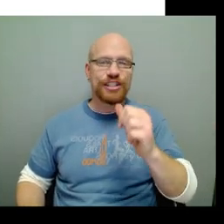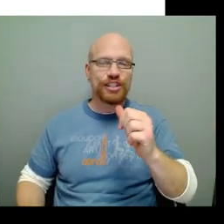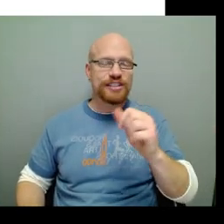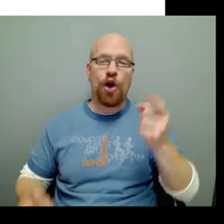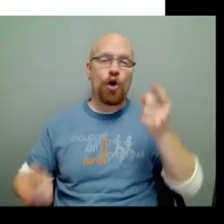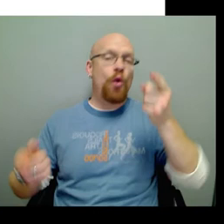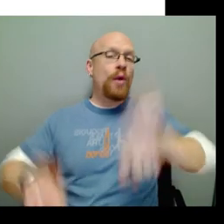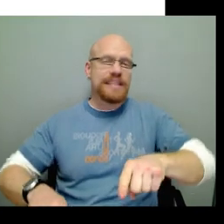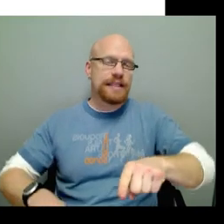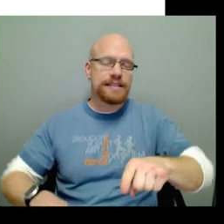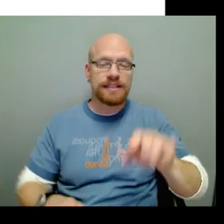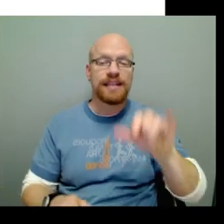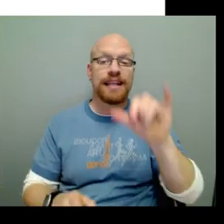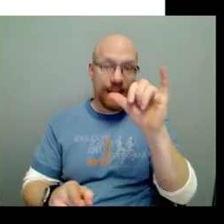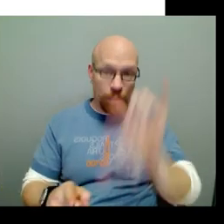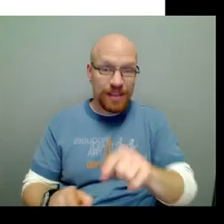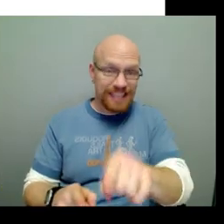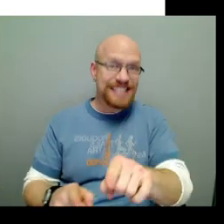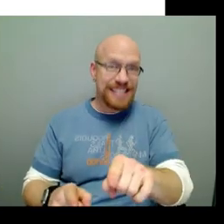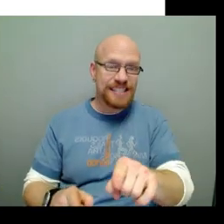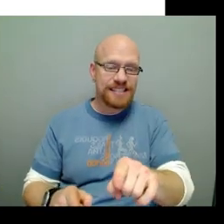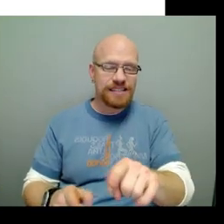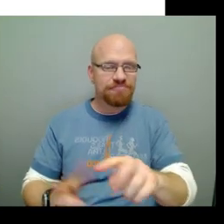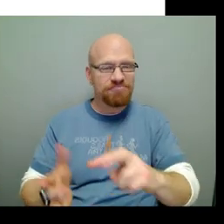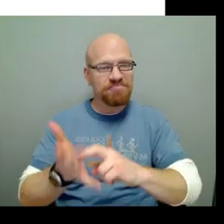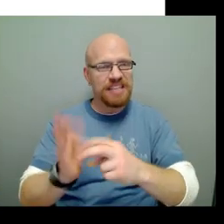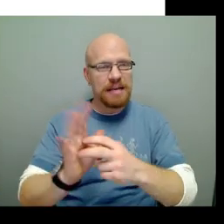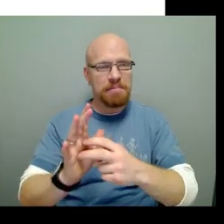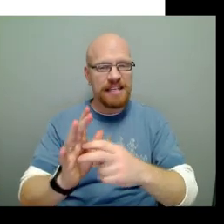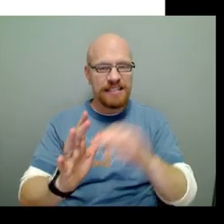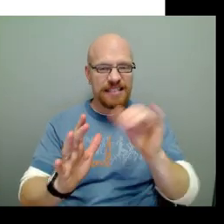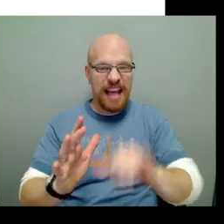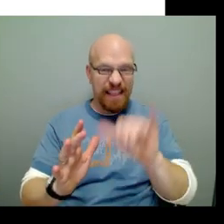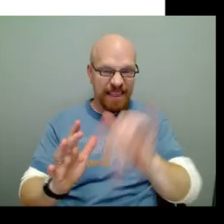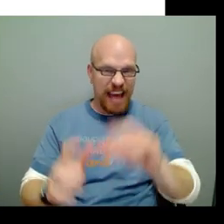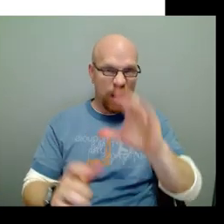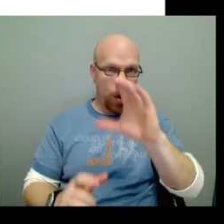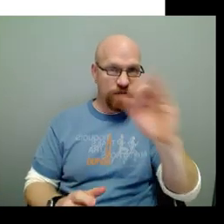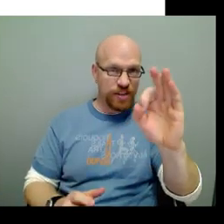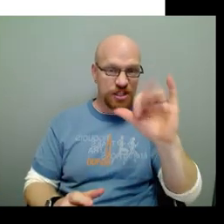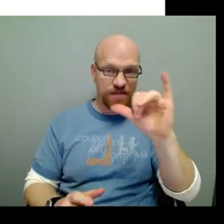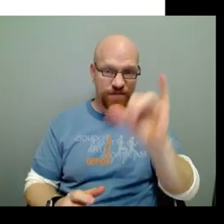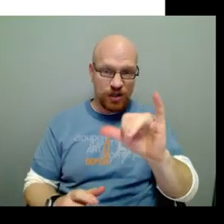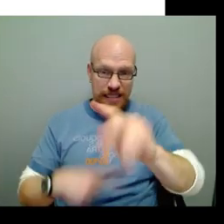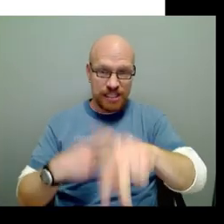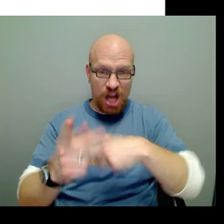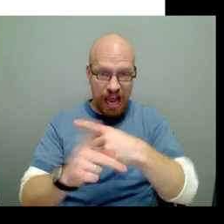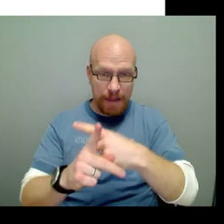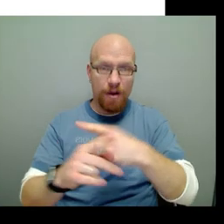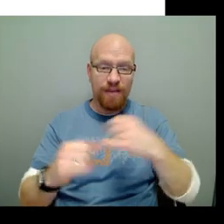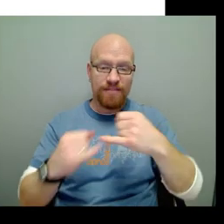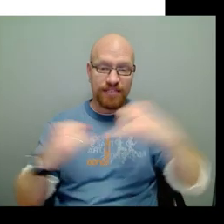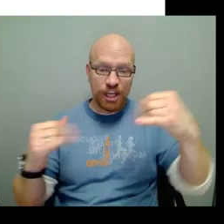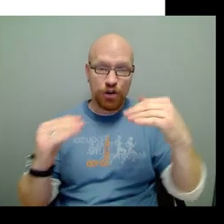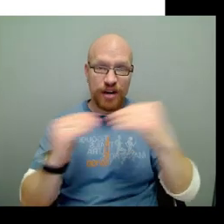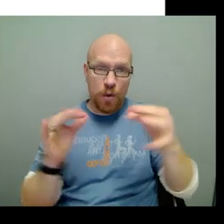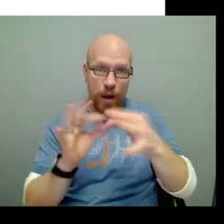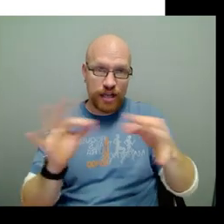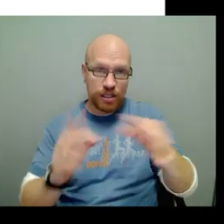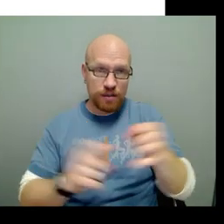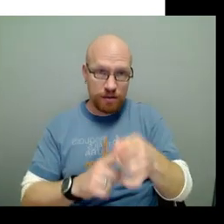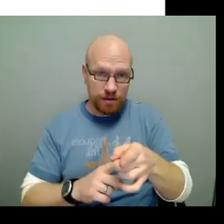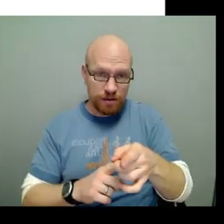Now this is not just a coincidence. What this is, it means that that coefficient for this type of